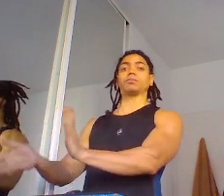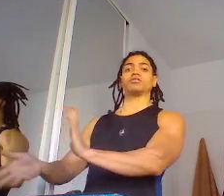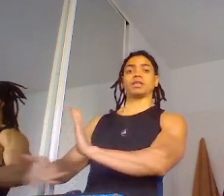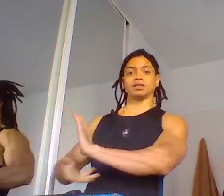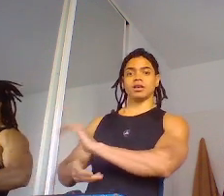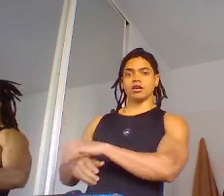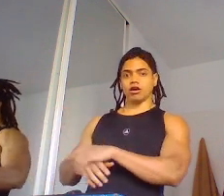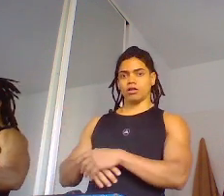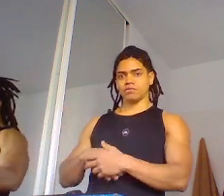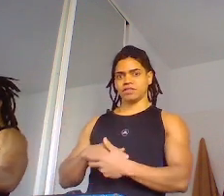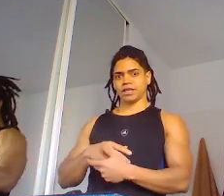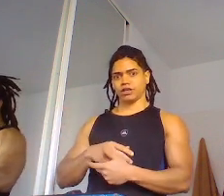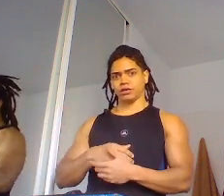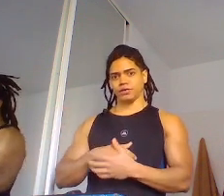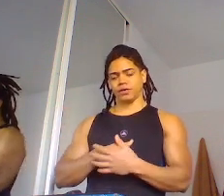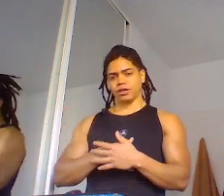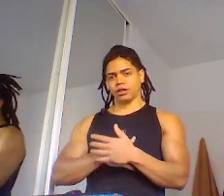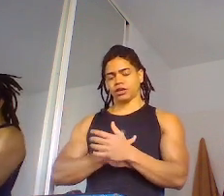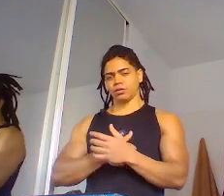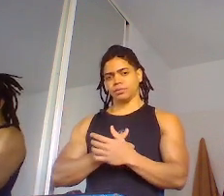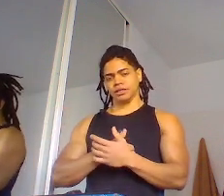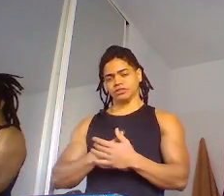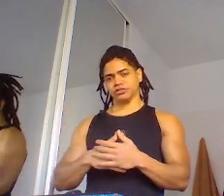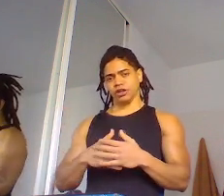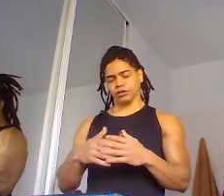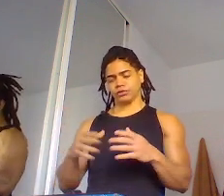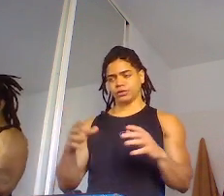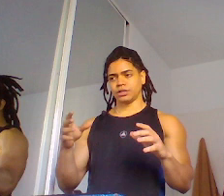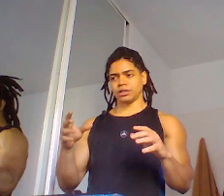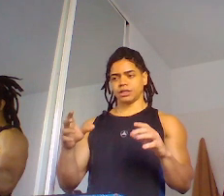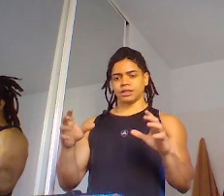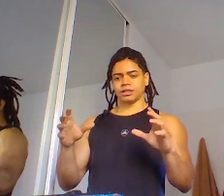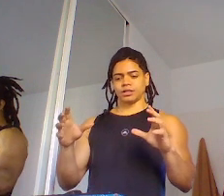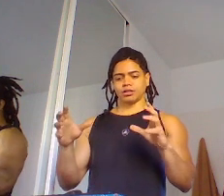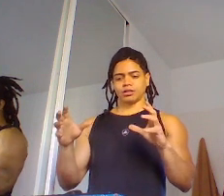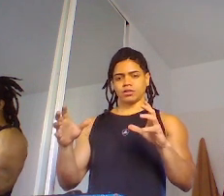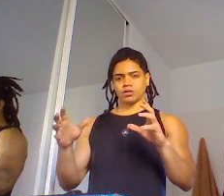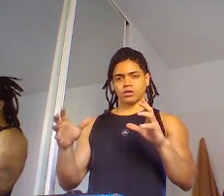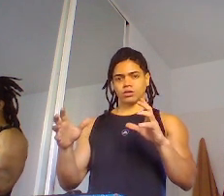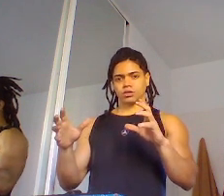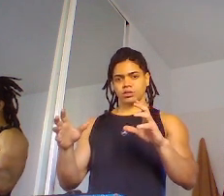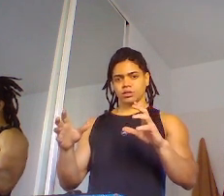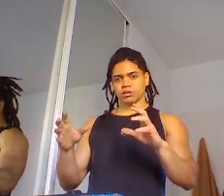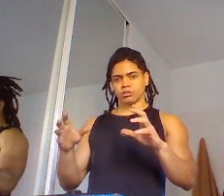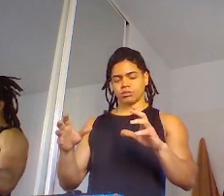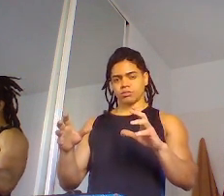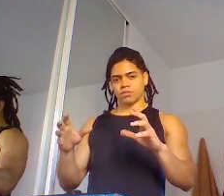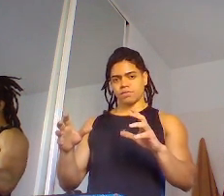50% of the another company stocks.